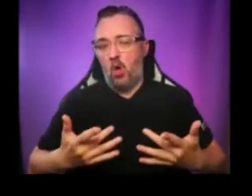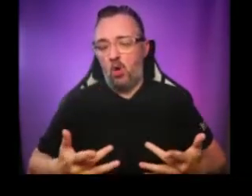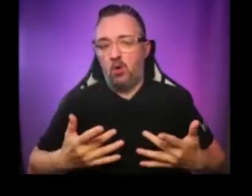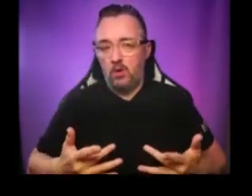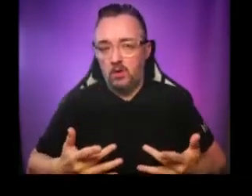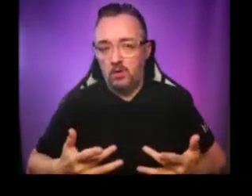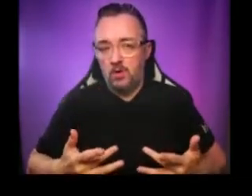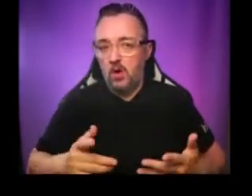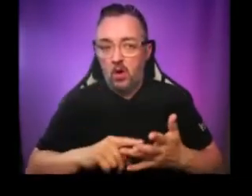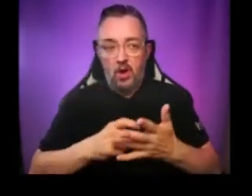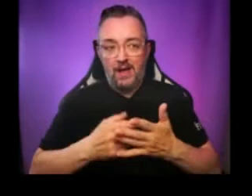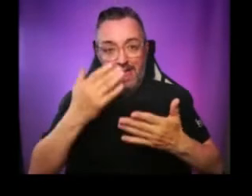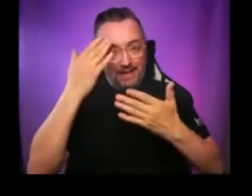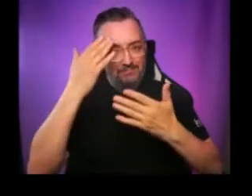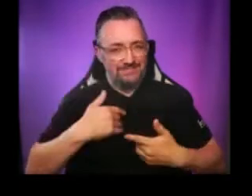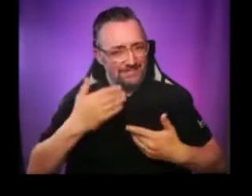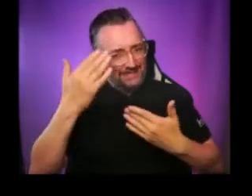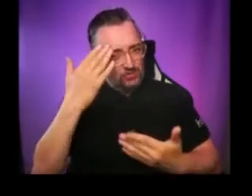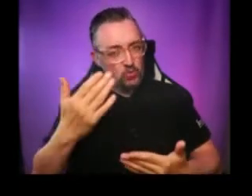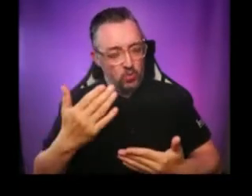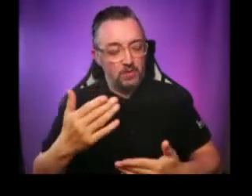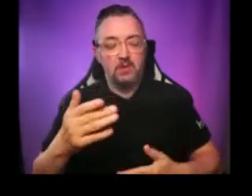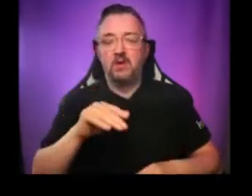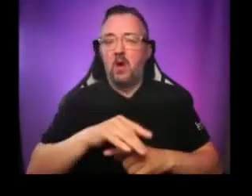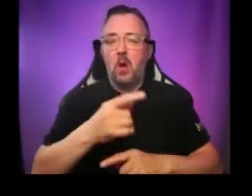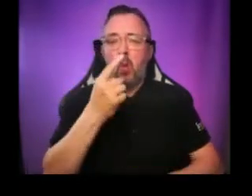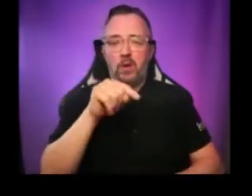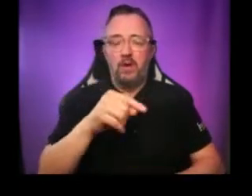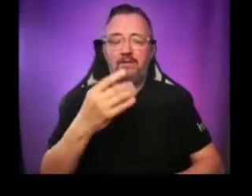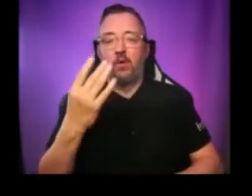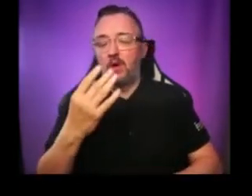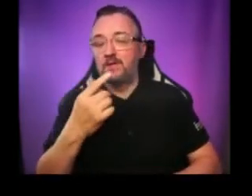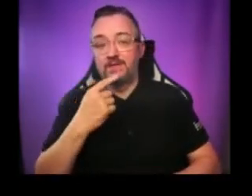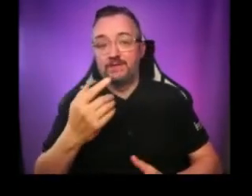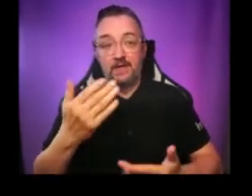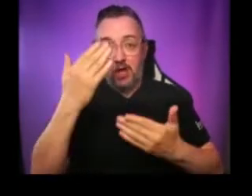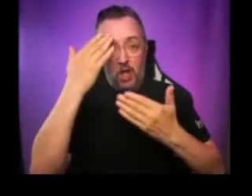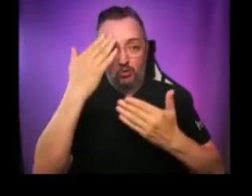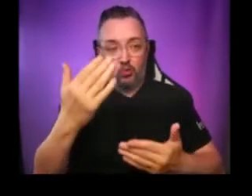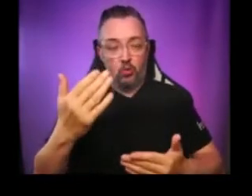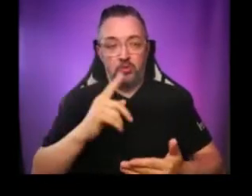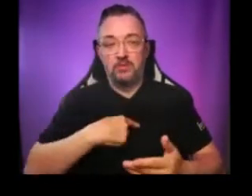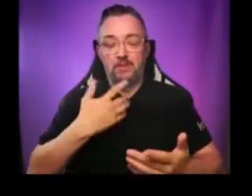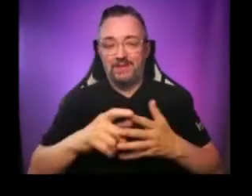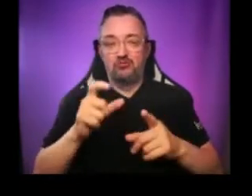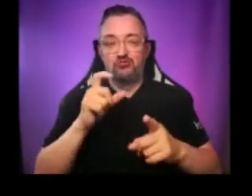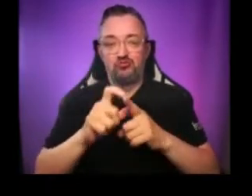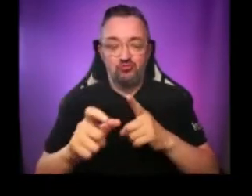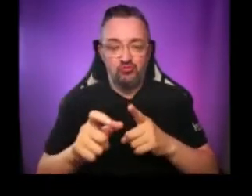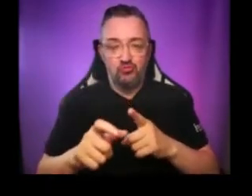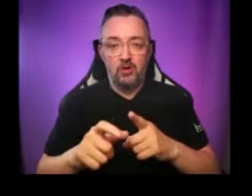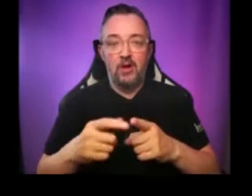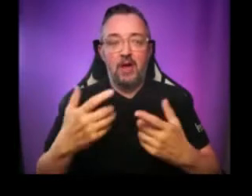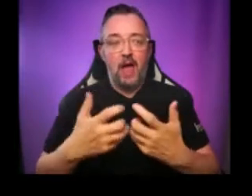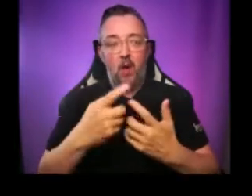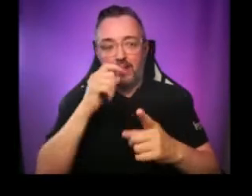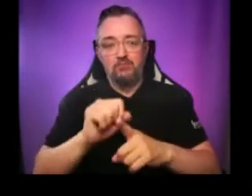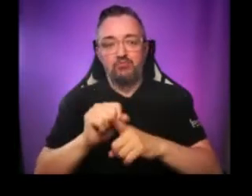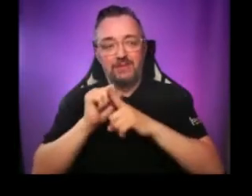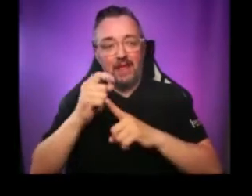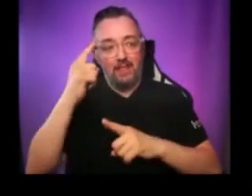or didn't know if they had. Indeed, 1 in 4 people could not name anything they could do or avoid doing to protect their